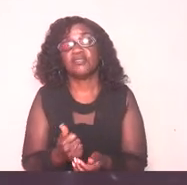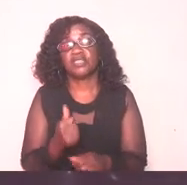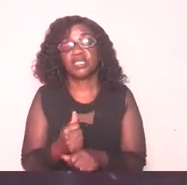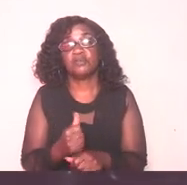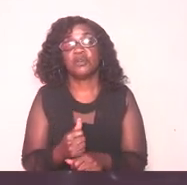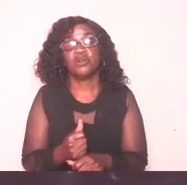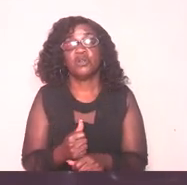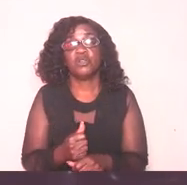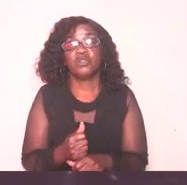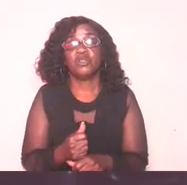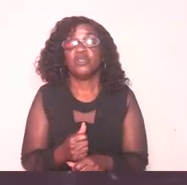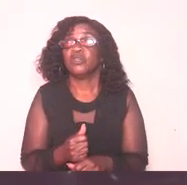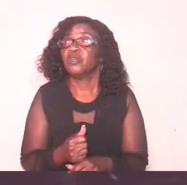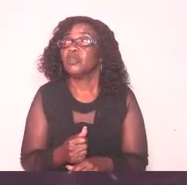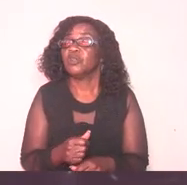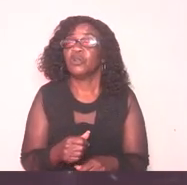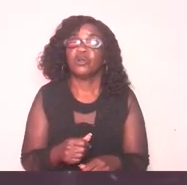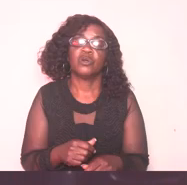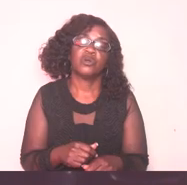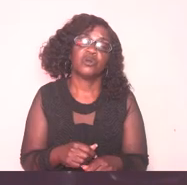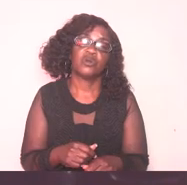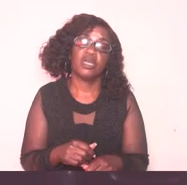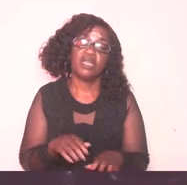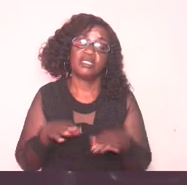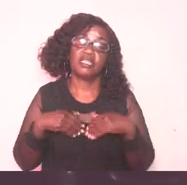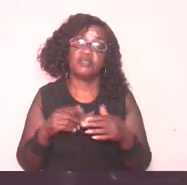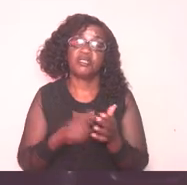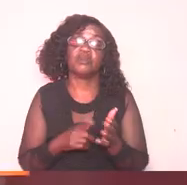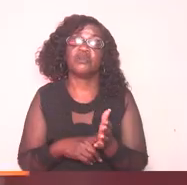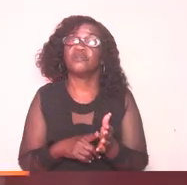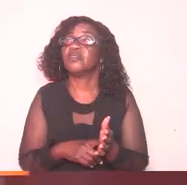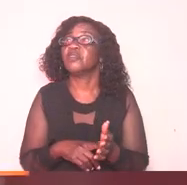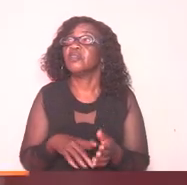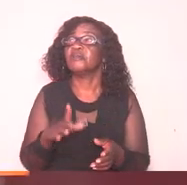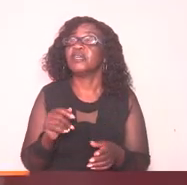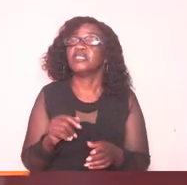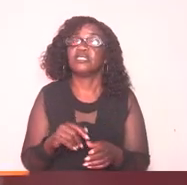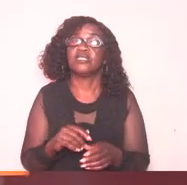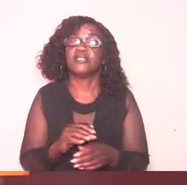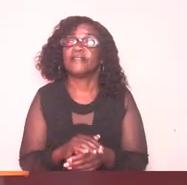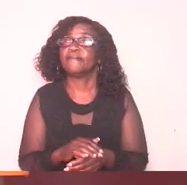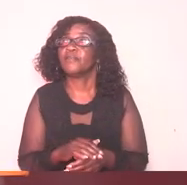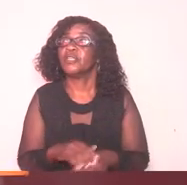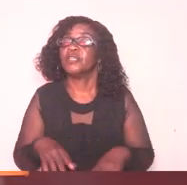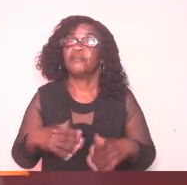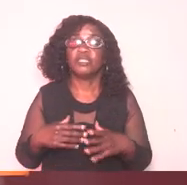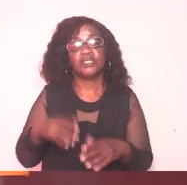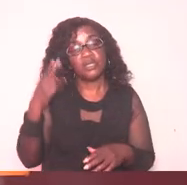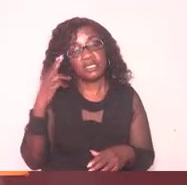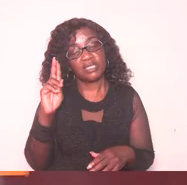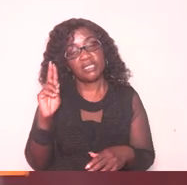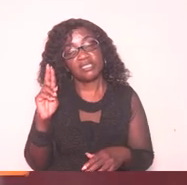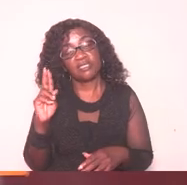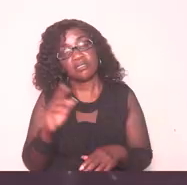on sexual activity and receive SRH resources. Now, what I am saying here is we need to understand